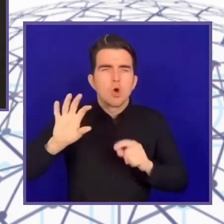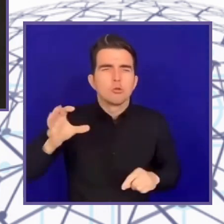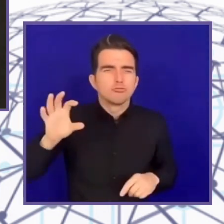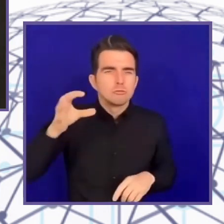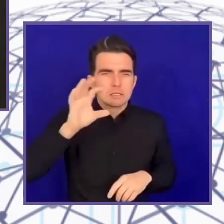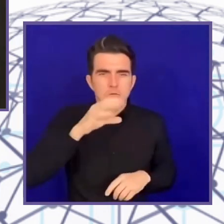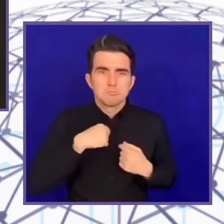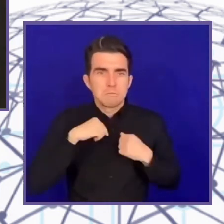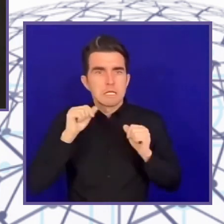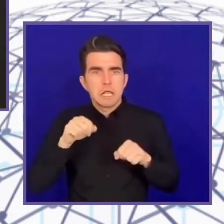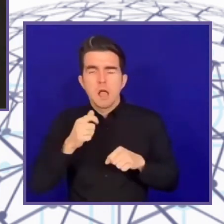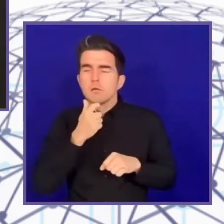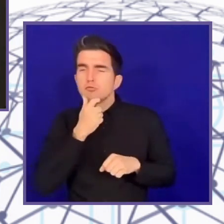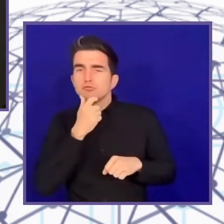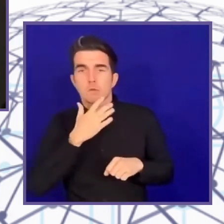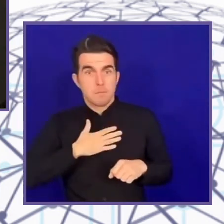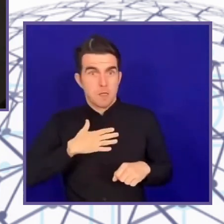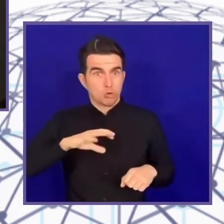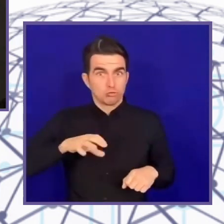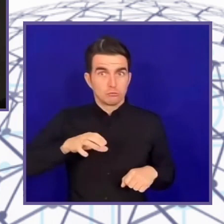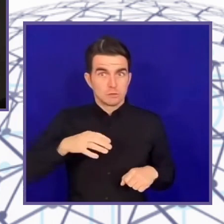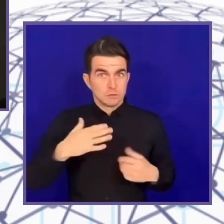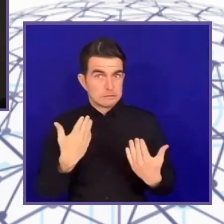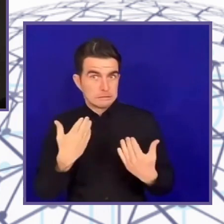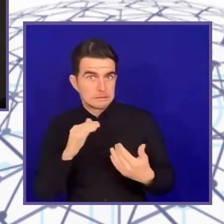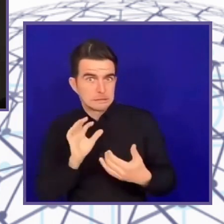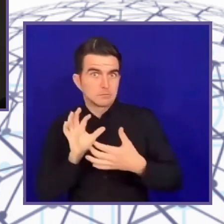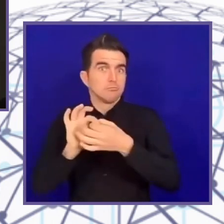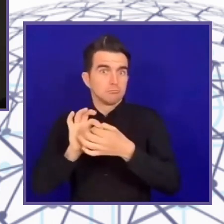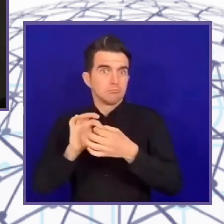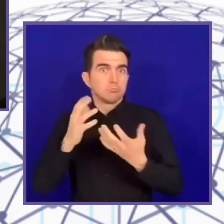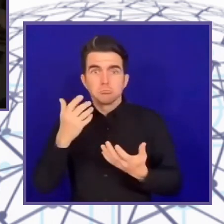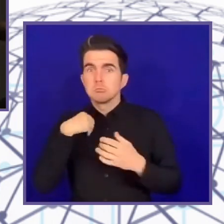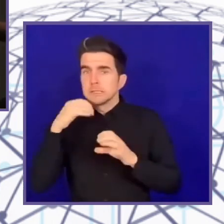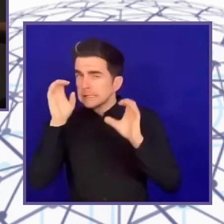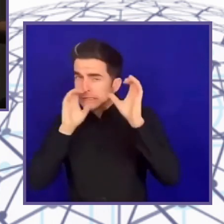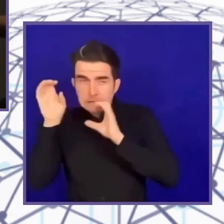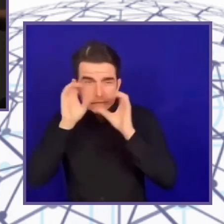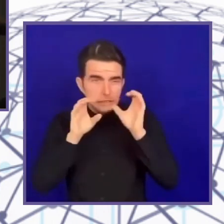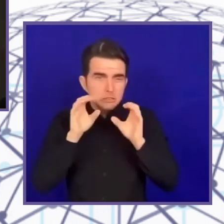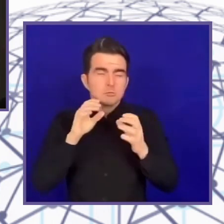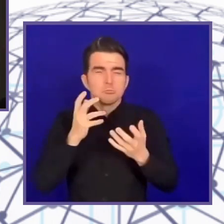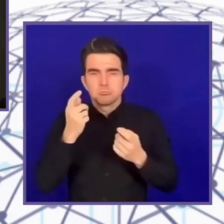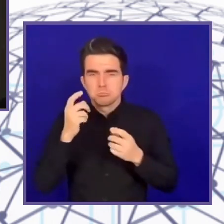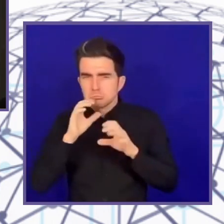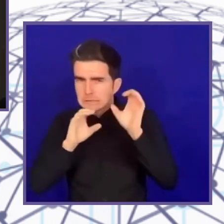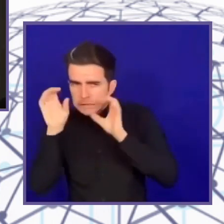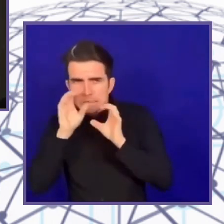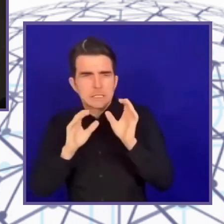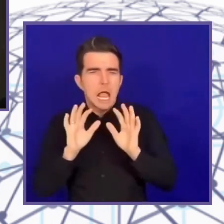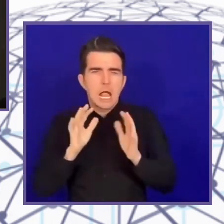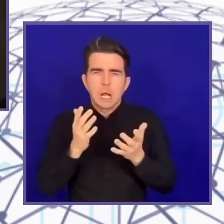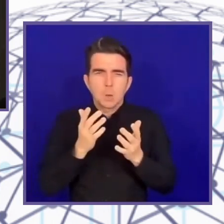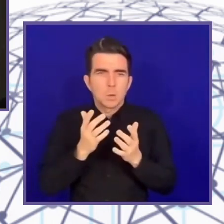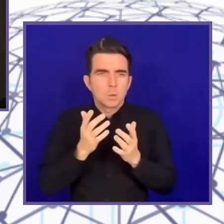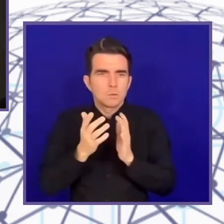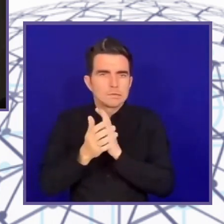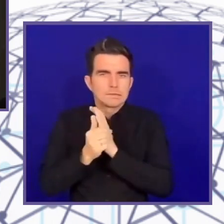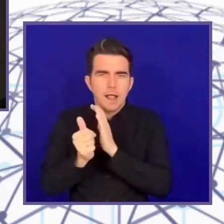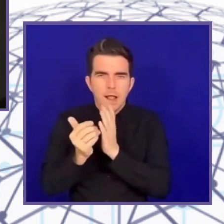AT needs in the country. So thank you so much. And that's Nigeria, just for your